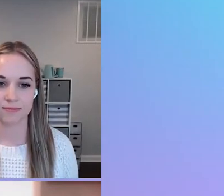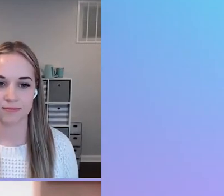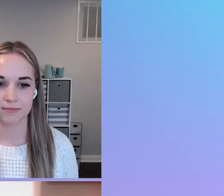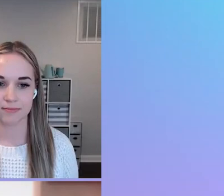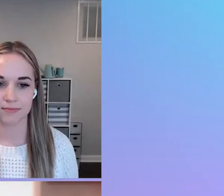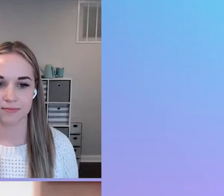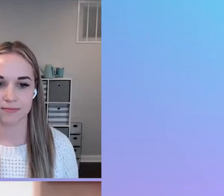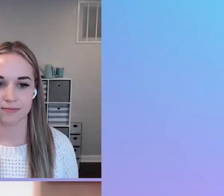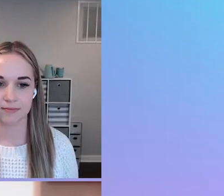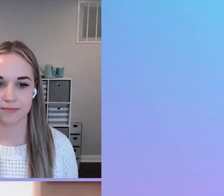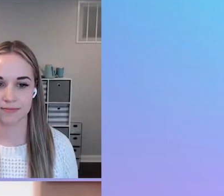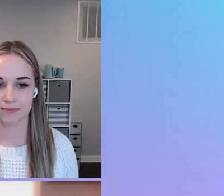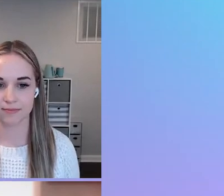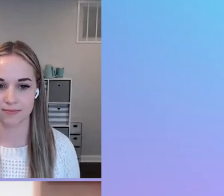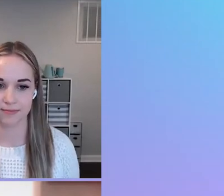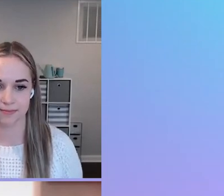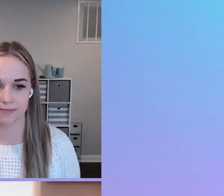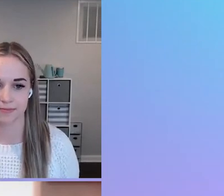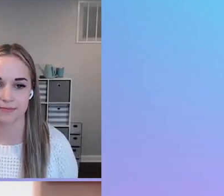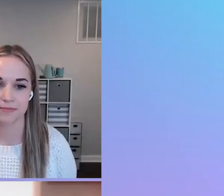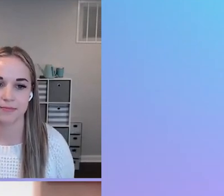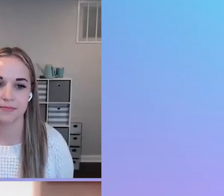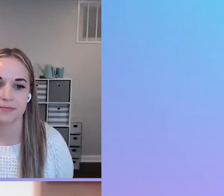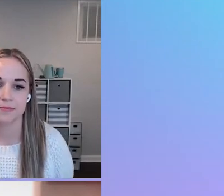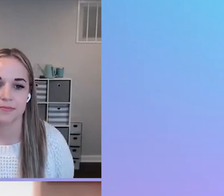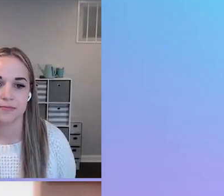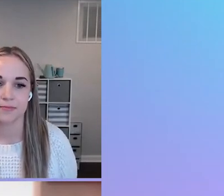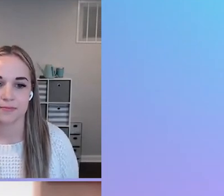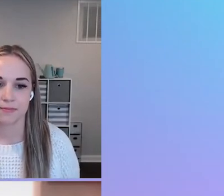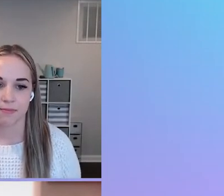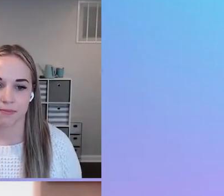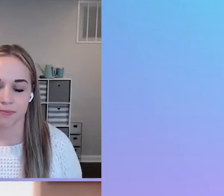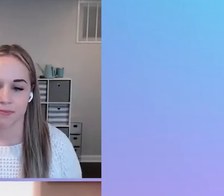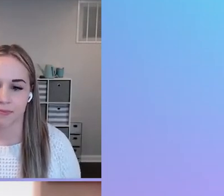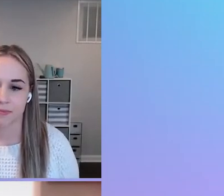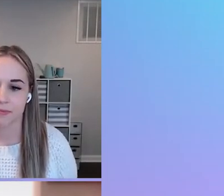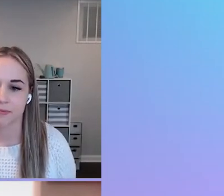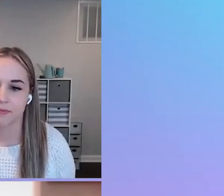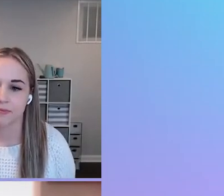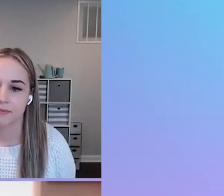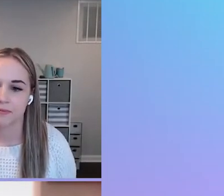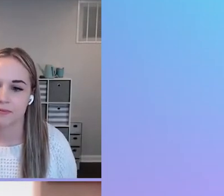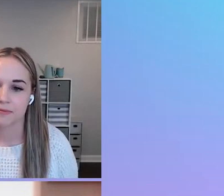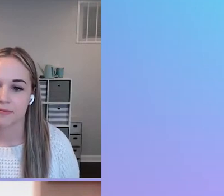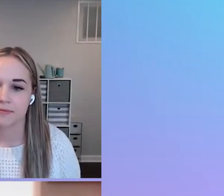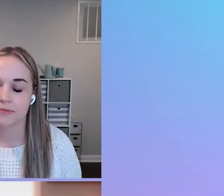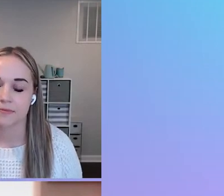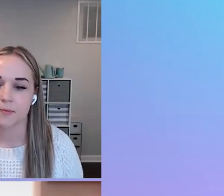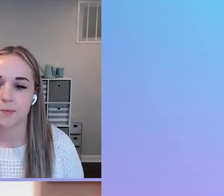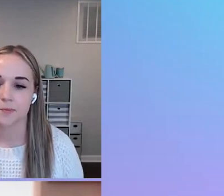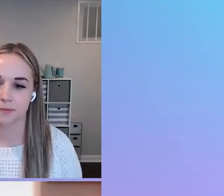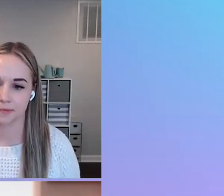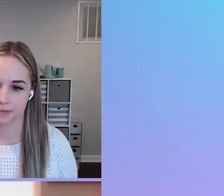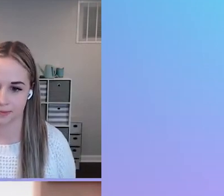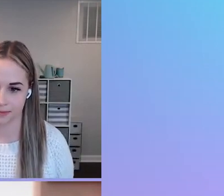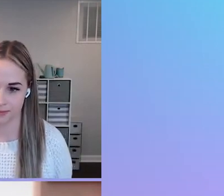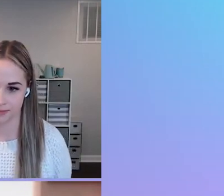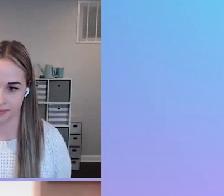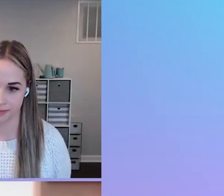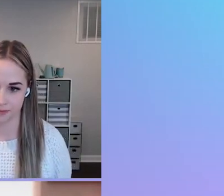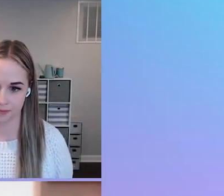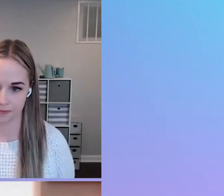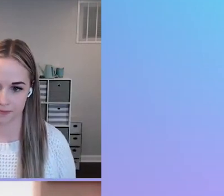all. Which is why we created these icebreaker questions in the beginning of the session. They were